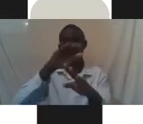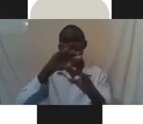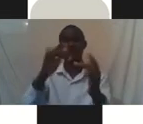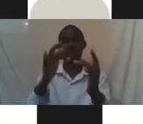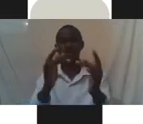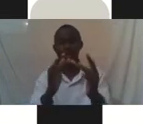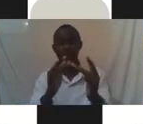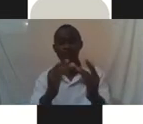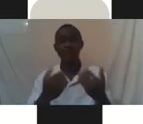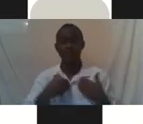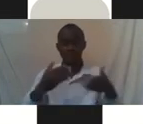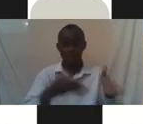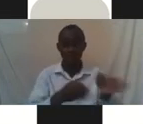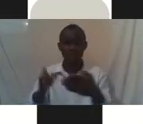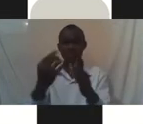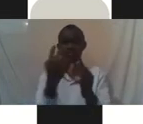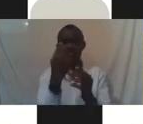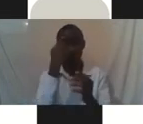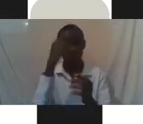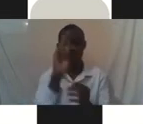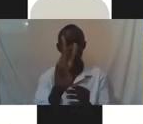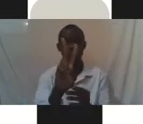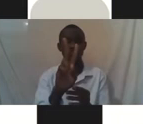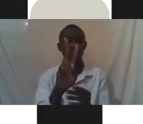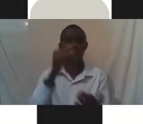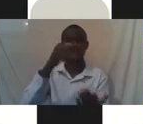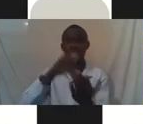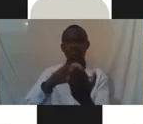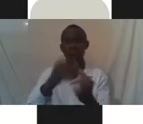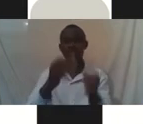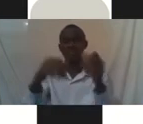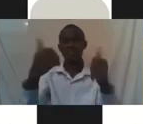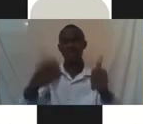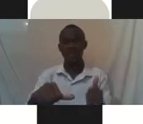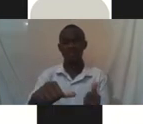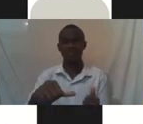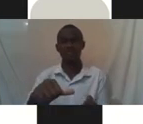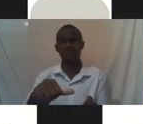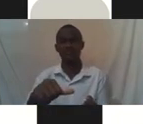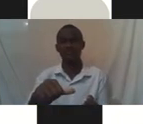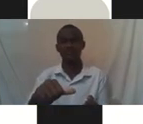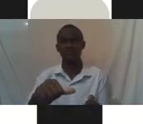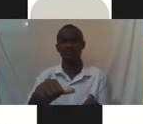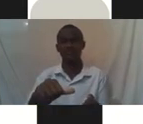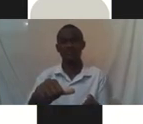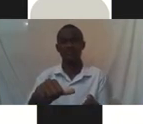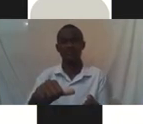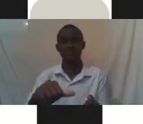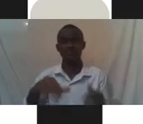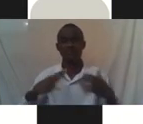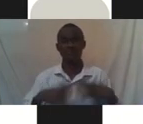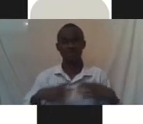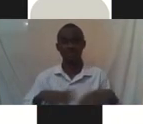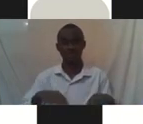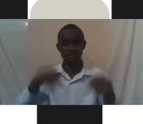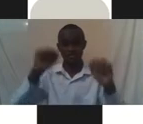opportunity for only two interventions, if any. You know, people might even be overwhelmed and unable